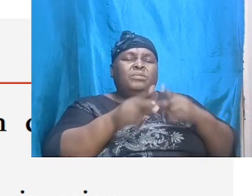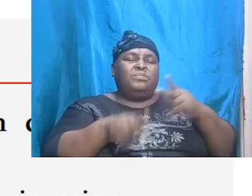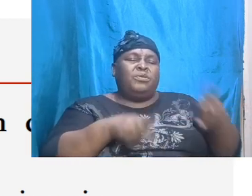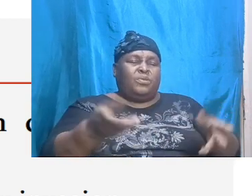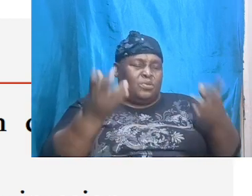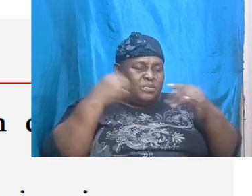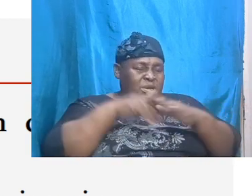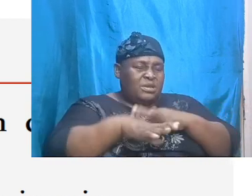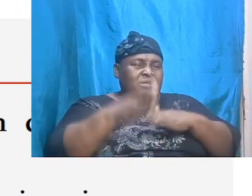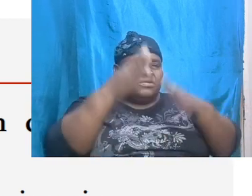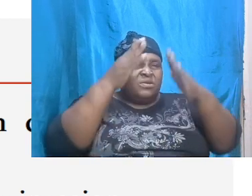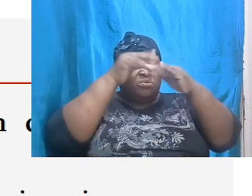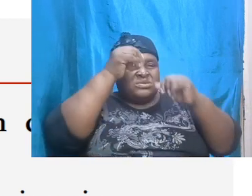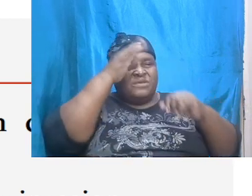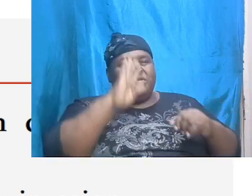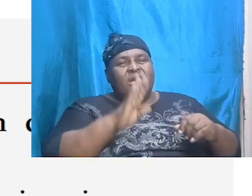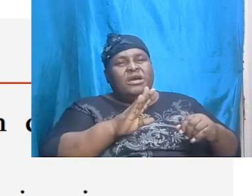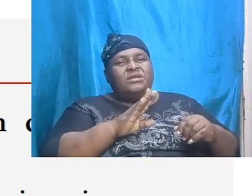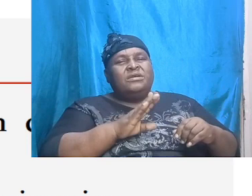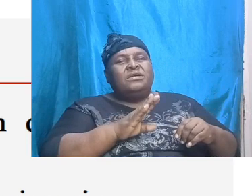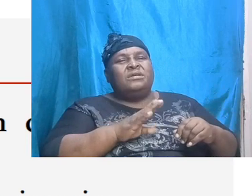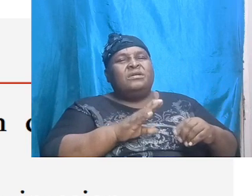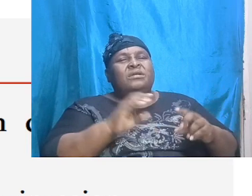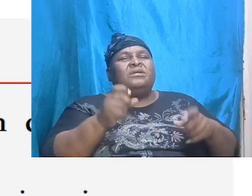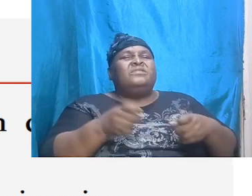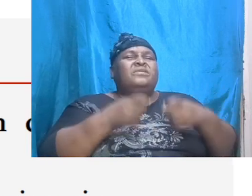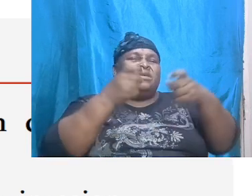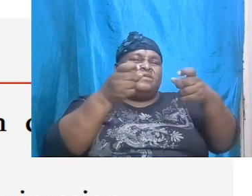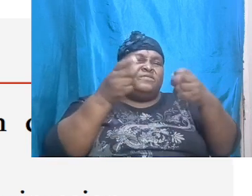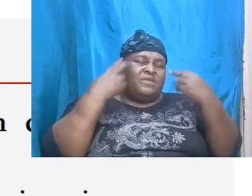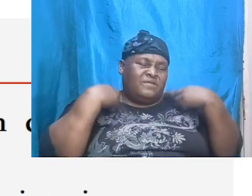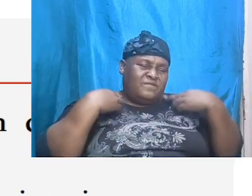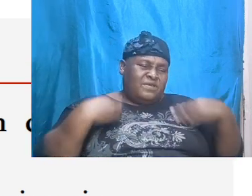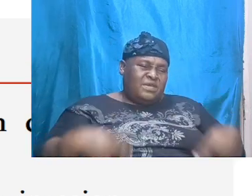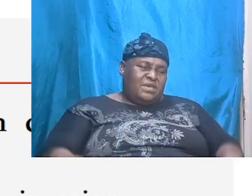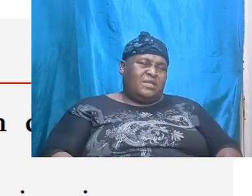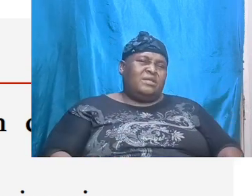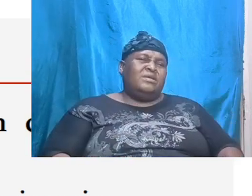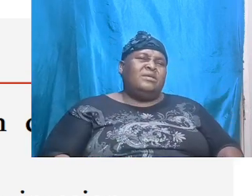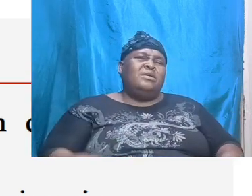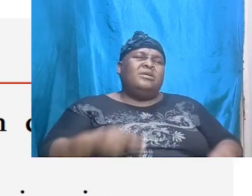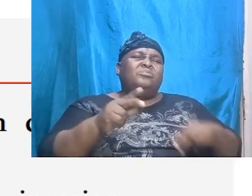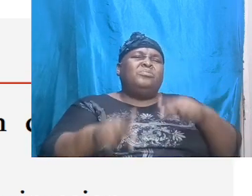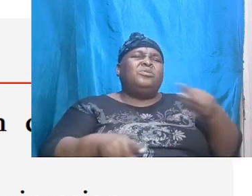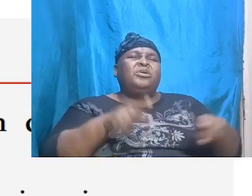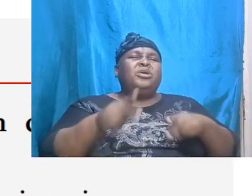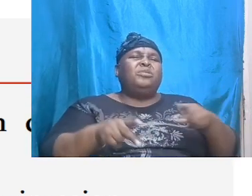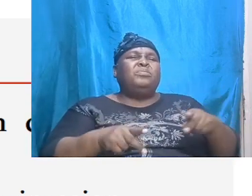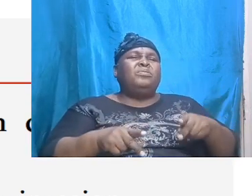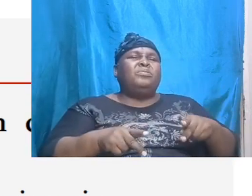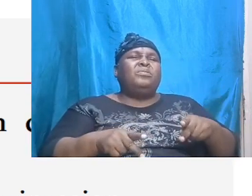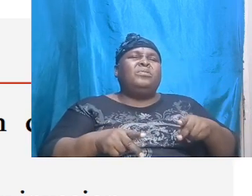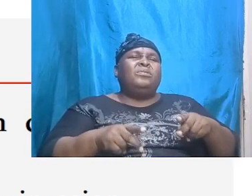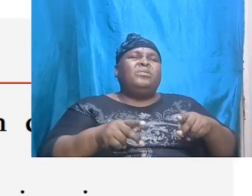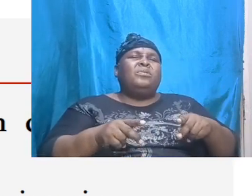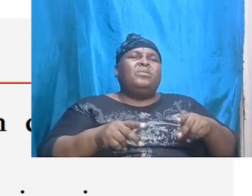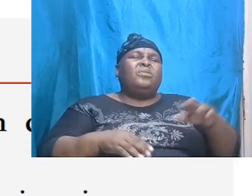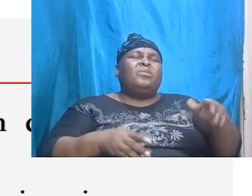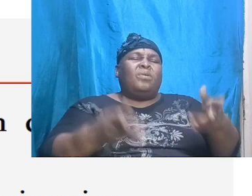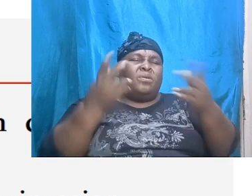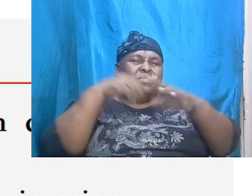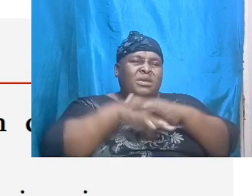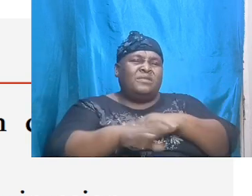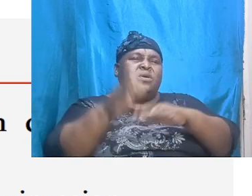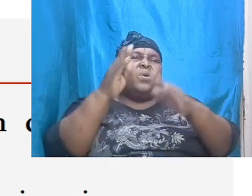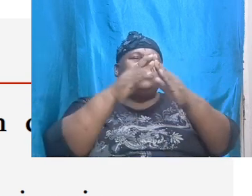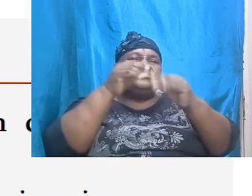hear the minister preach about it the other day, that the gift of healing, I believe that people could walk into the house of God, and if we are united, there's a presence that will come